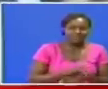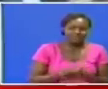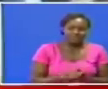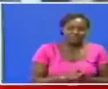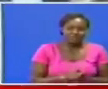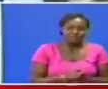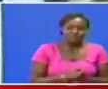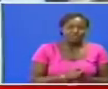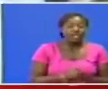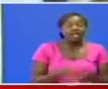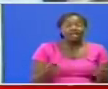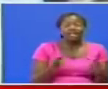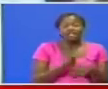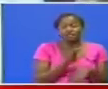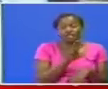As you can see,